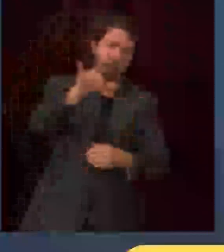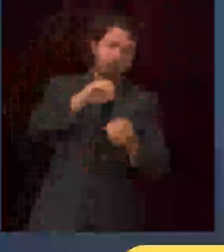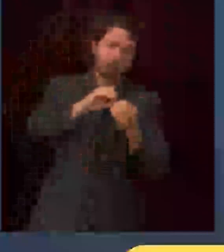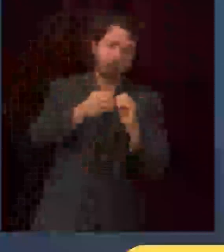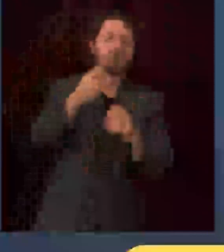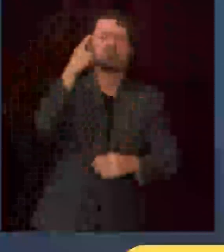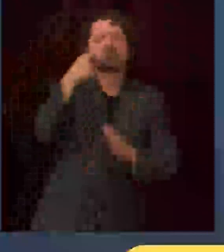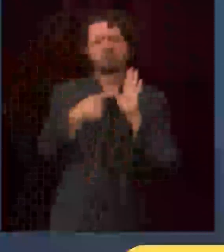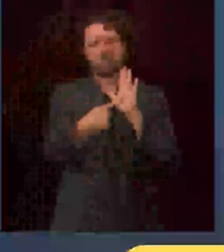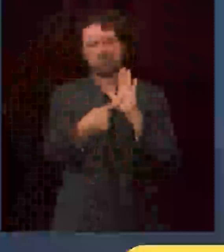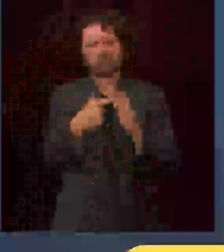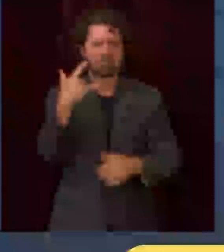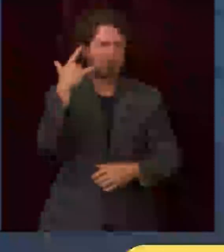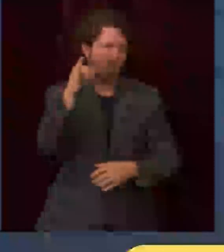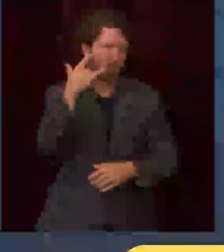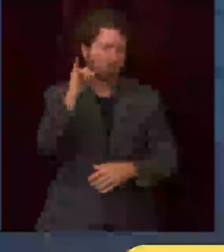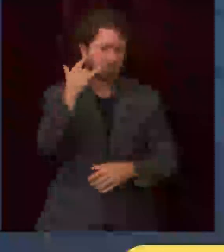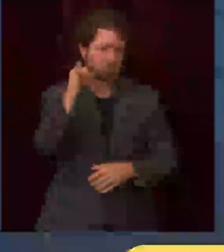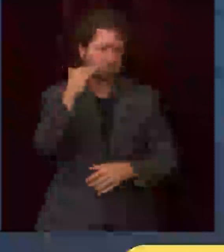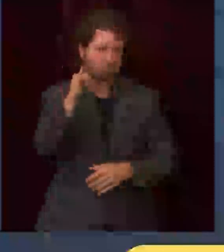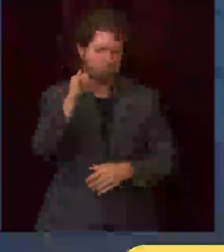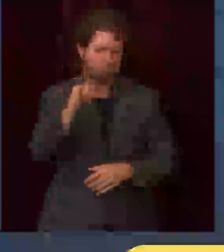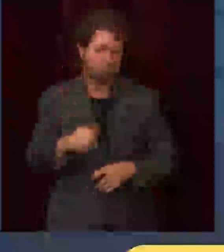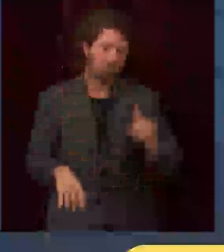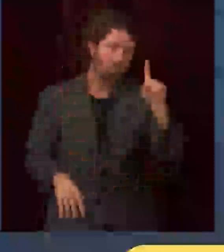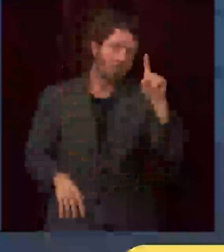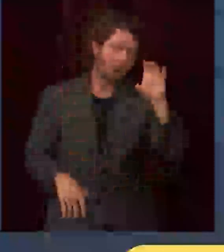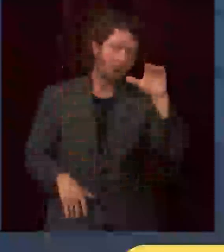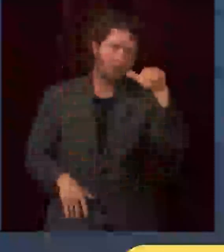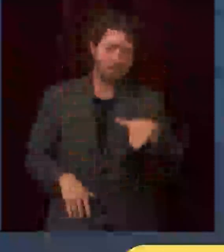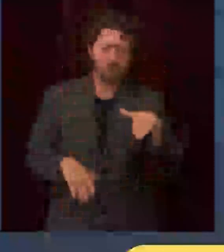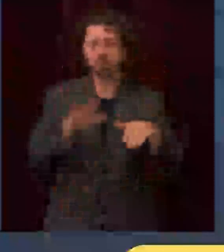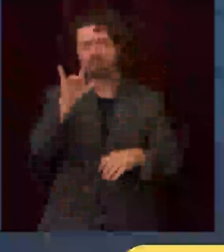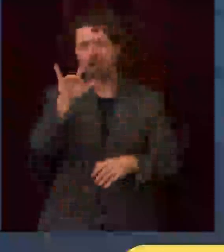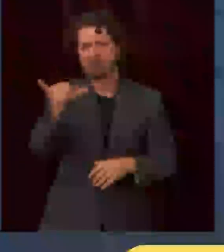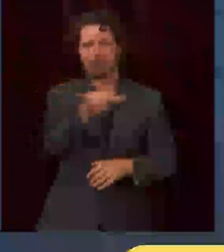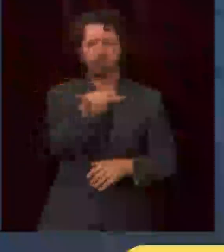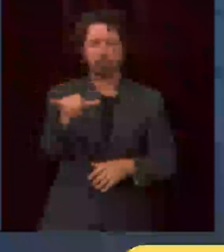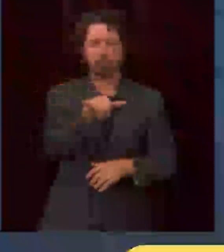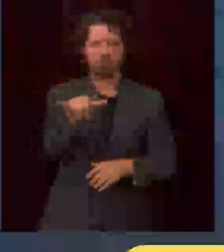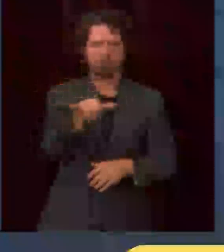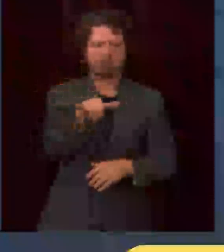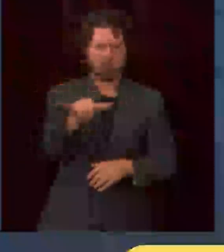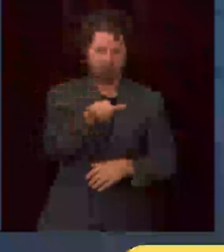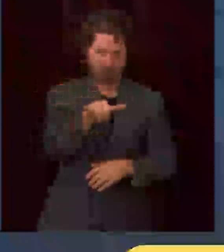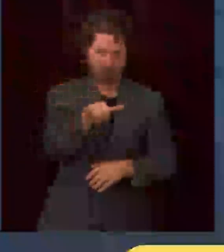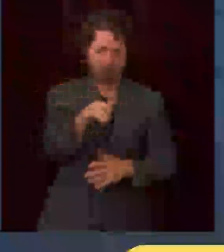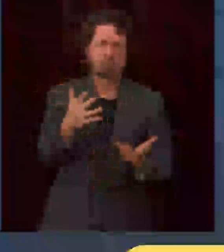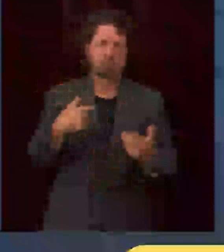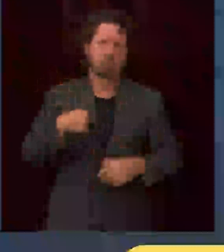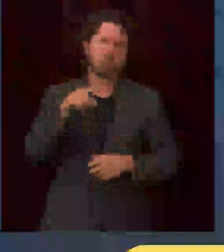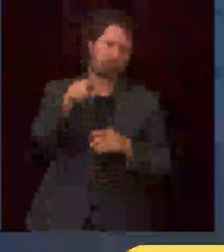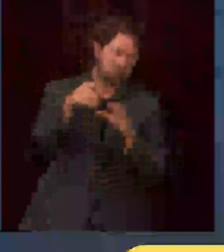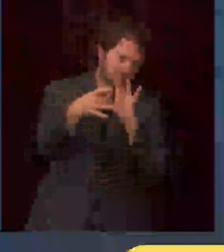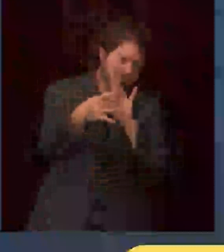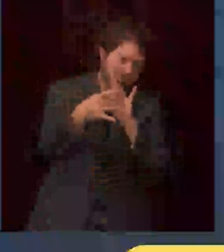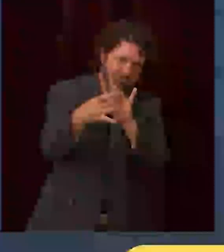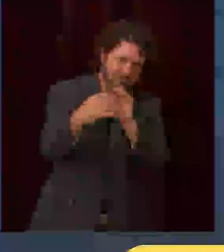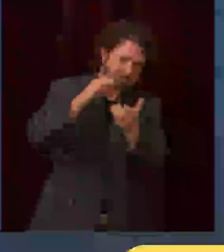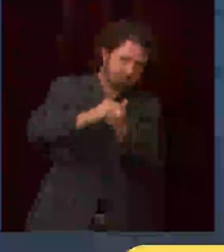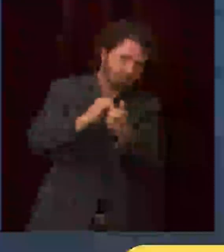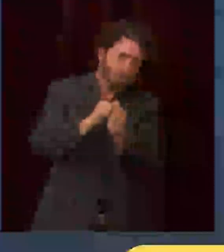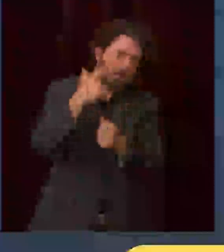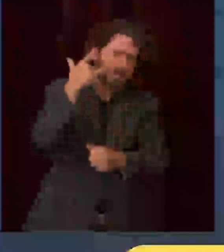having conversations with Oregon and California and Washington as we do our approaches. So it's really sort